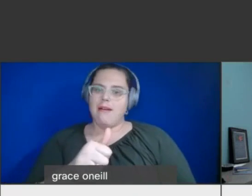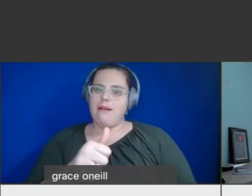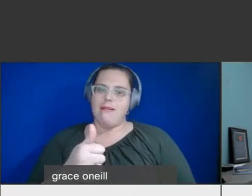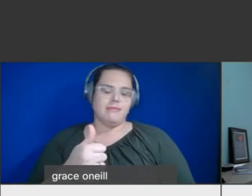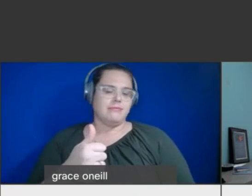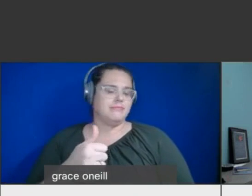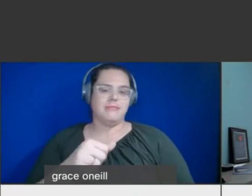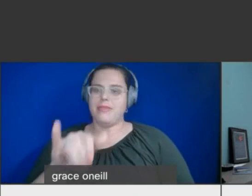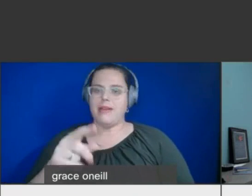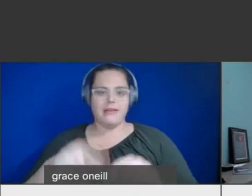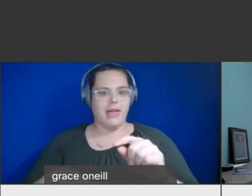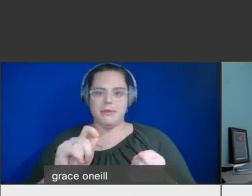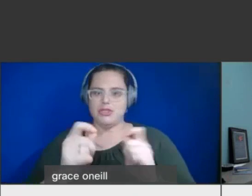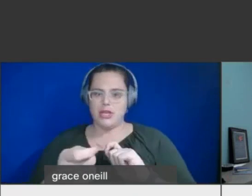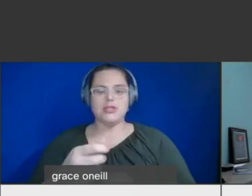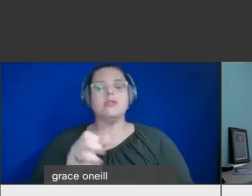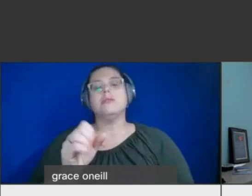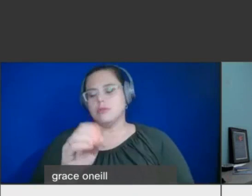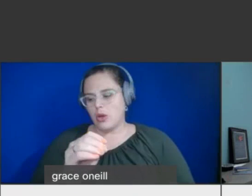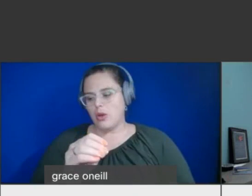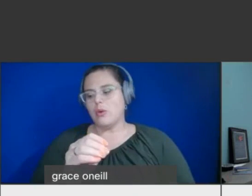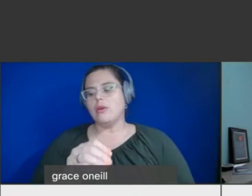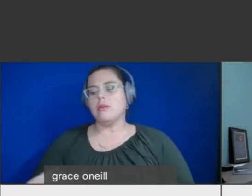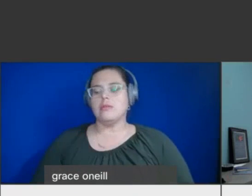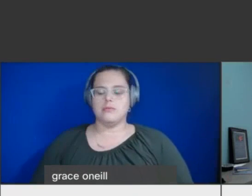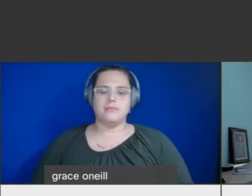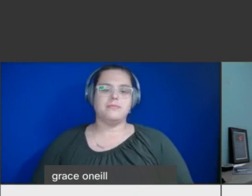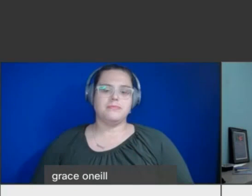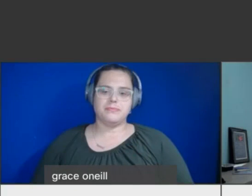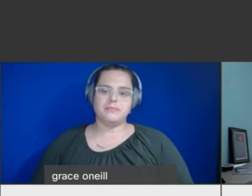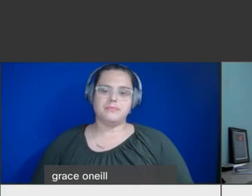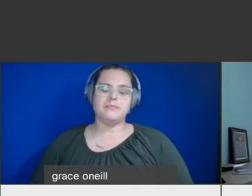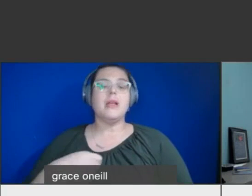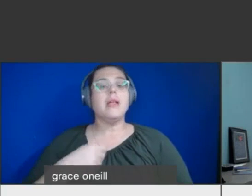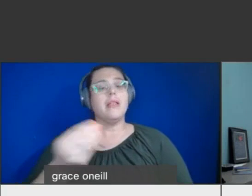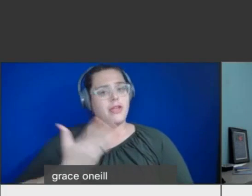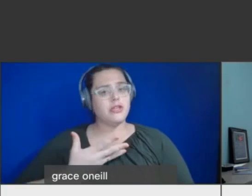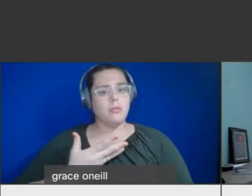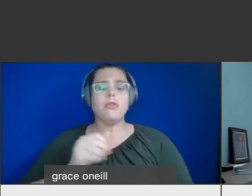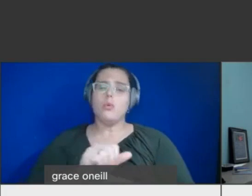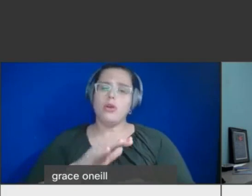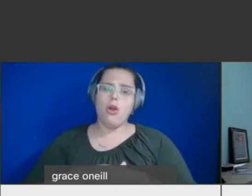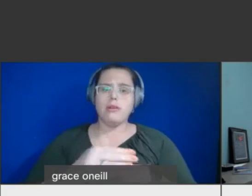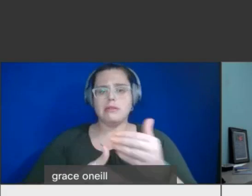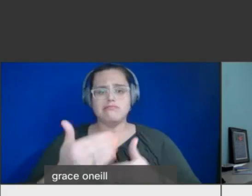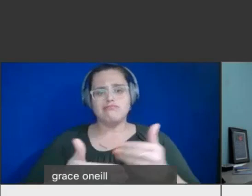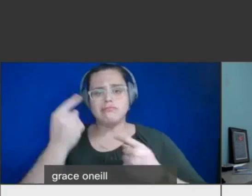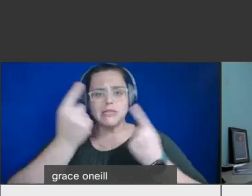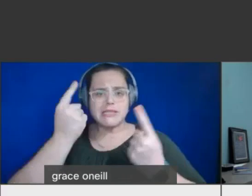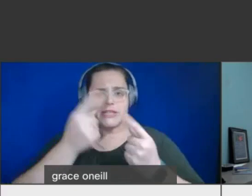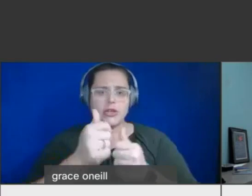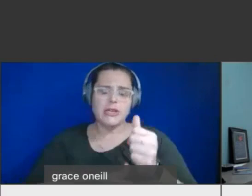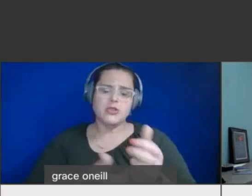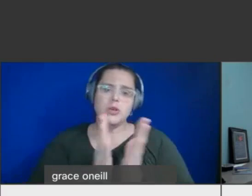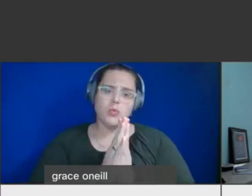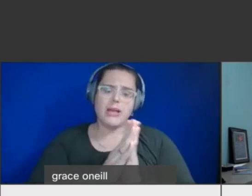just communicated that they are working on considering each of these requests as quickly as they can. Each of them requires